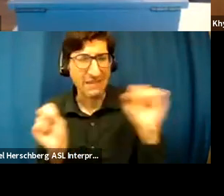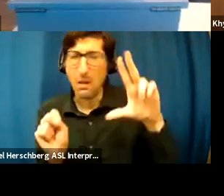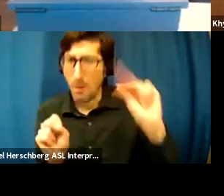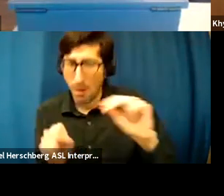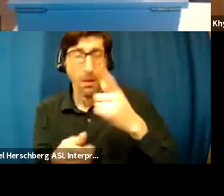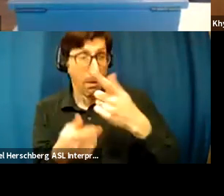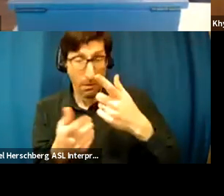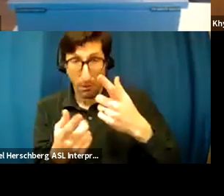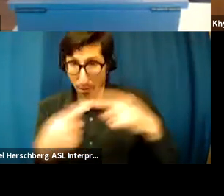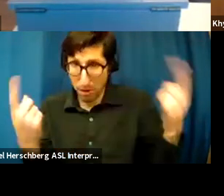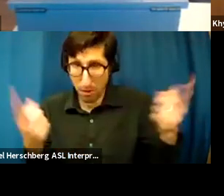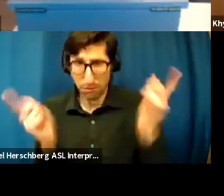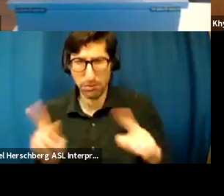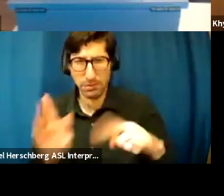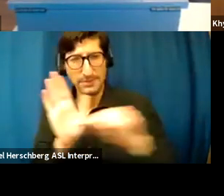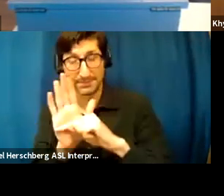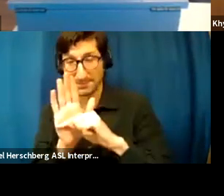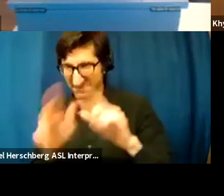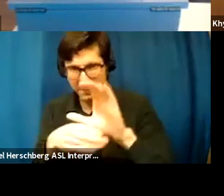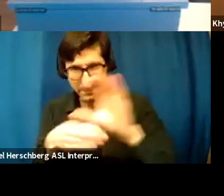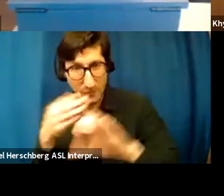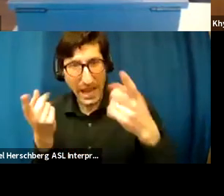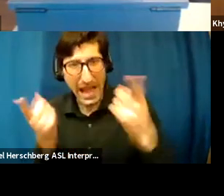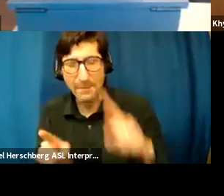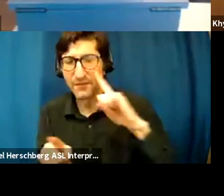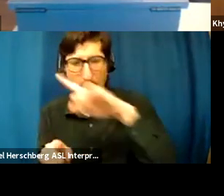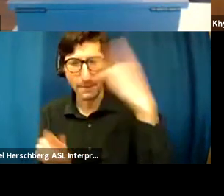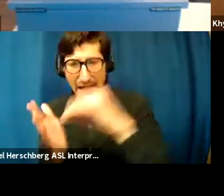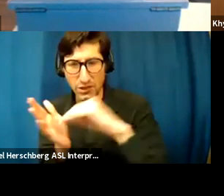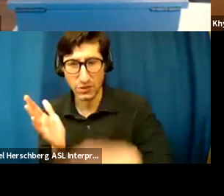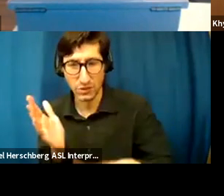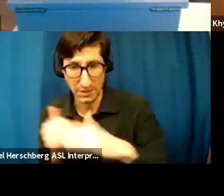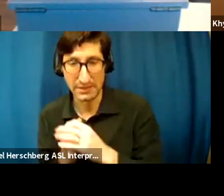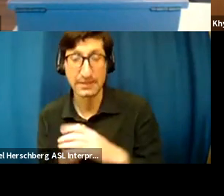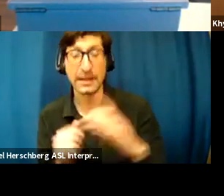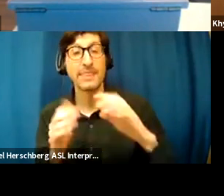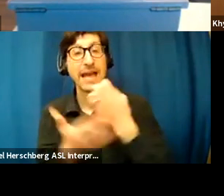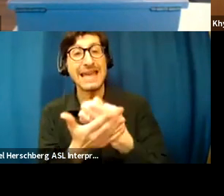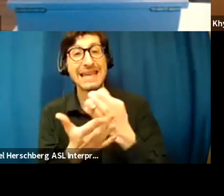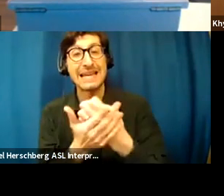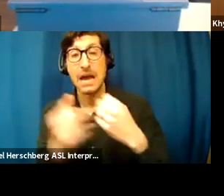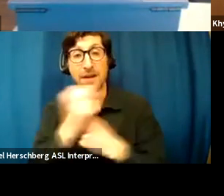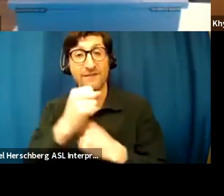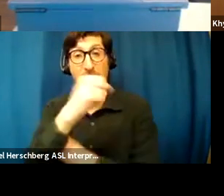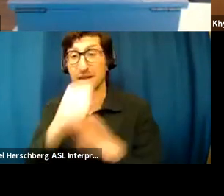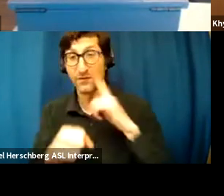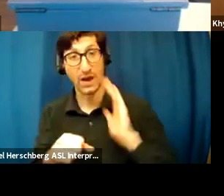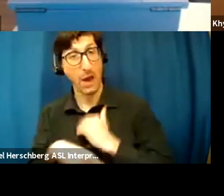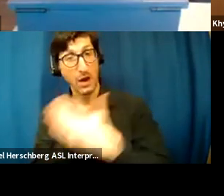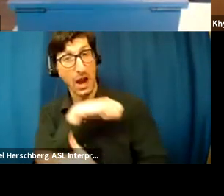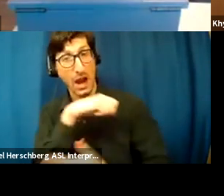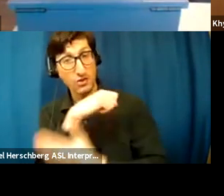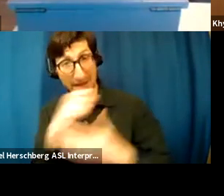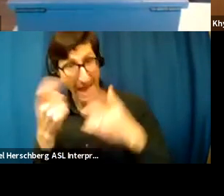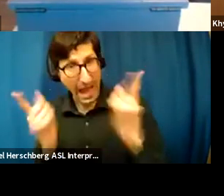negative consequences and creates trauma for Black students. The economic foundation of this country was built on the forced labor of